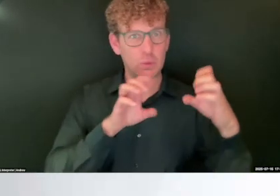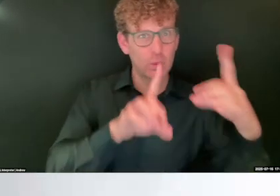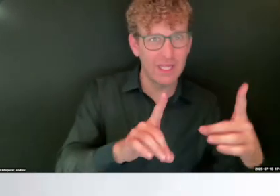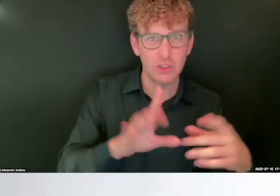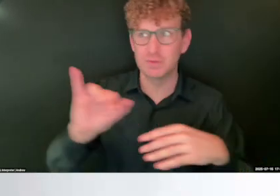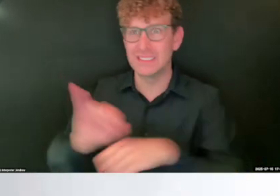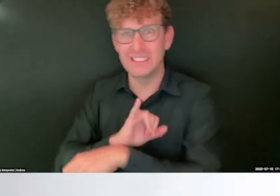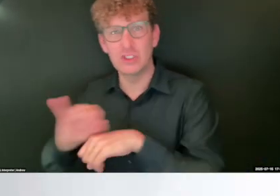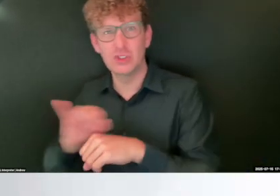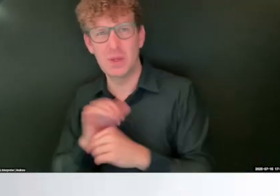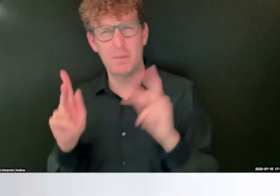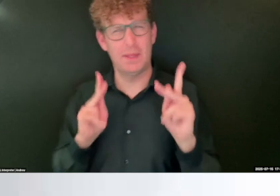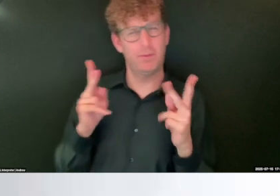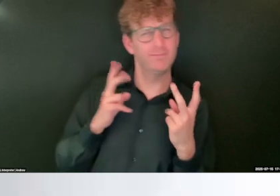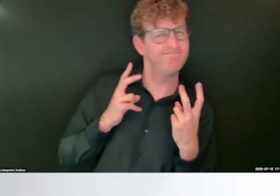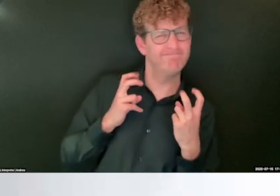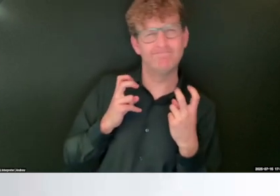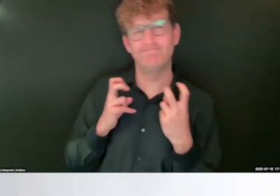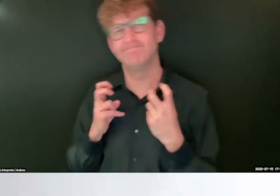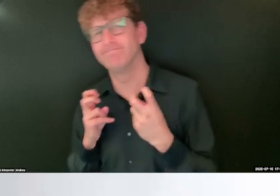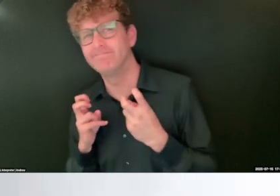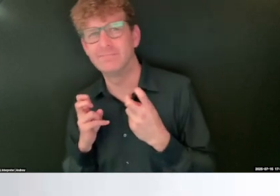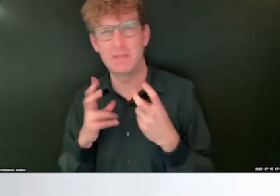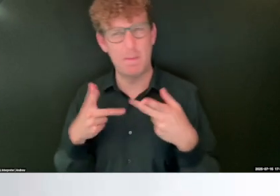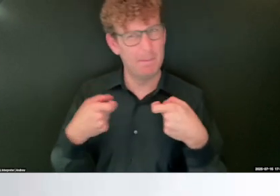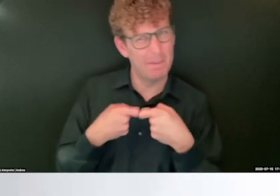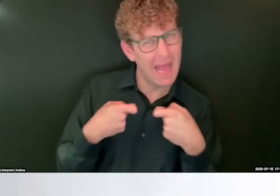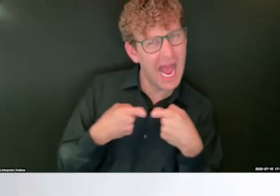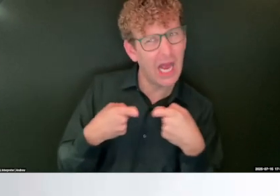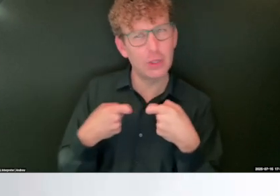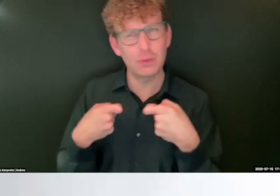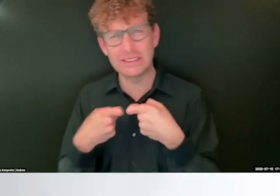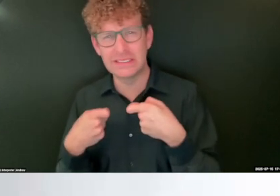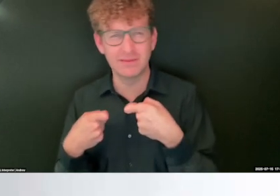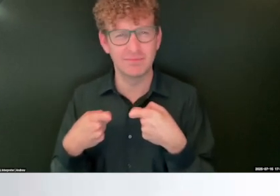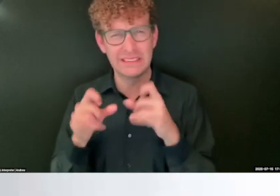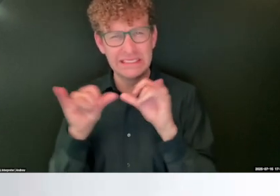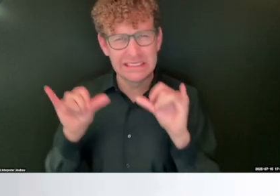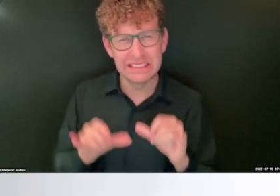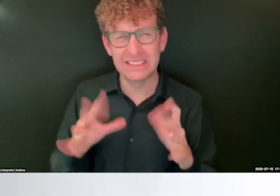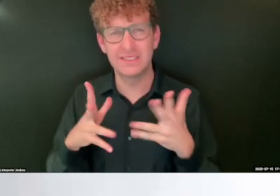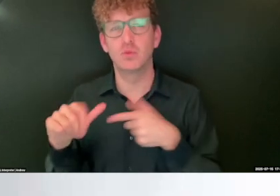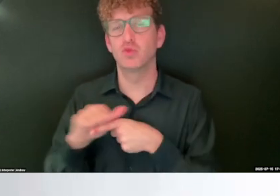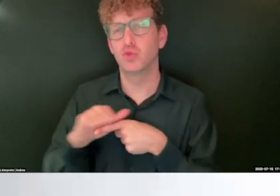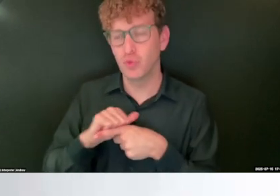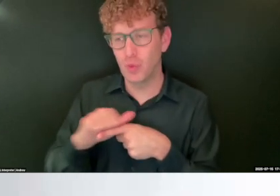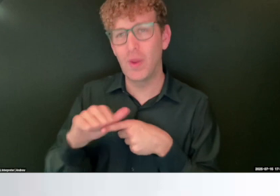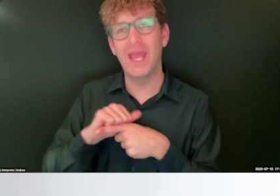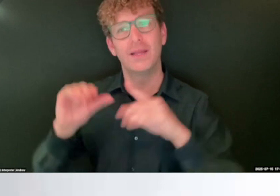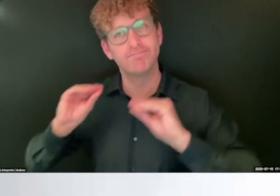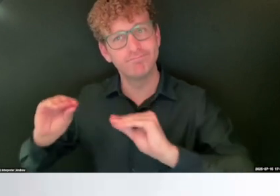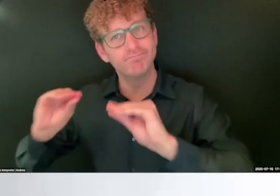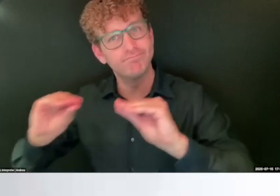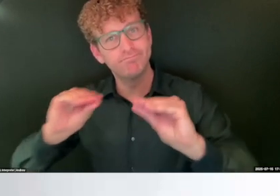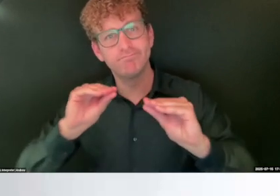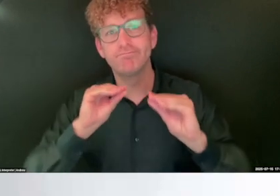basic safety, which addressed common concerns. Student programs have also made an impact. Stockton's Energy